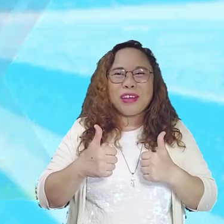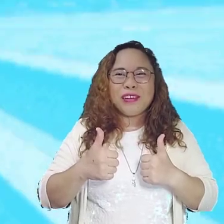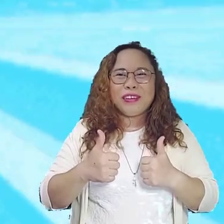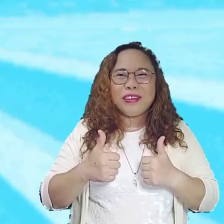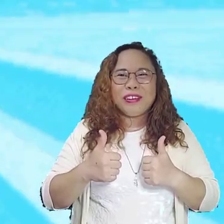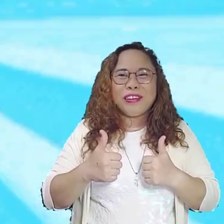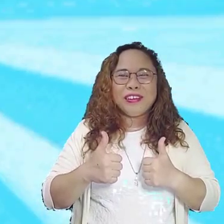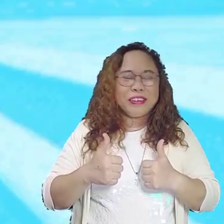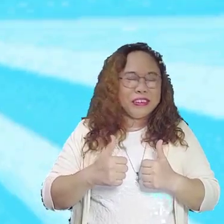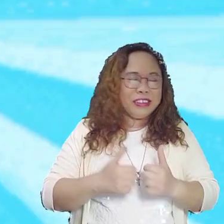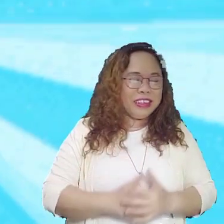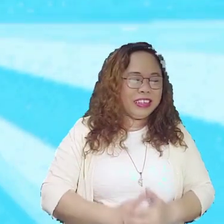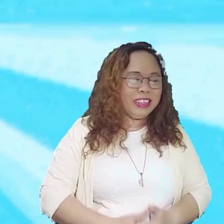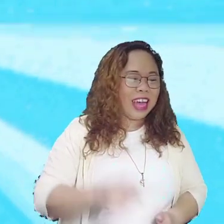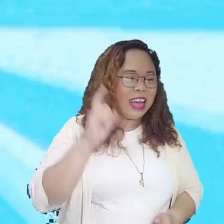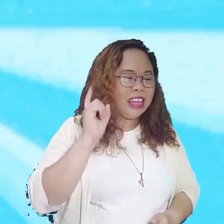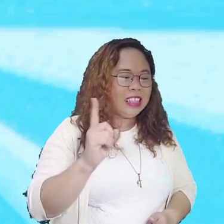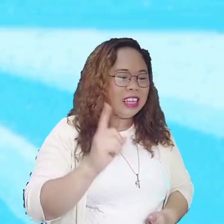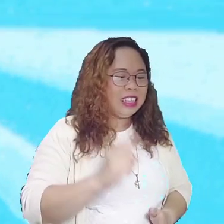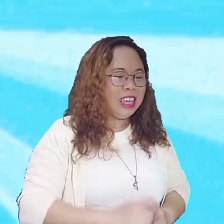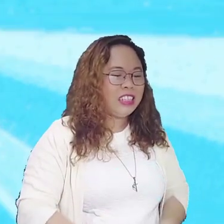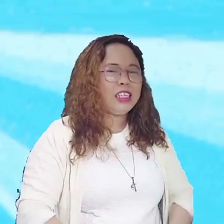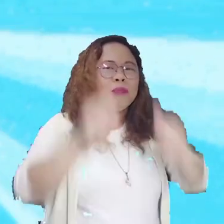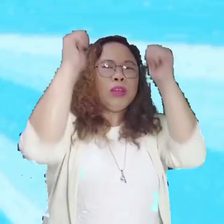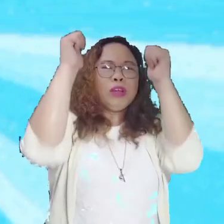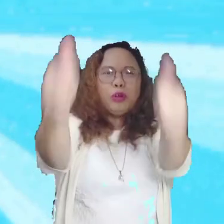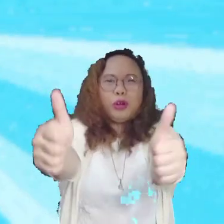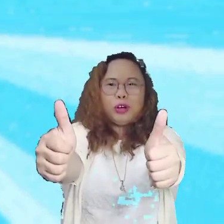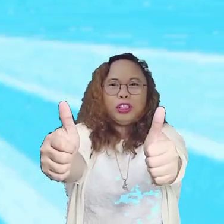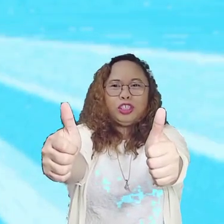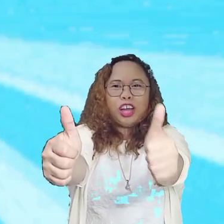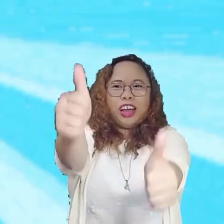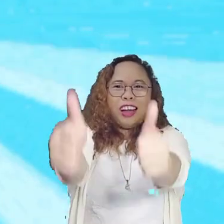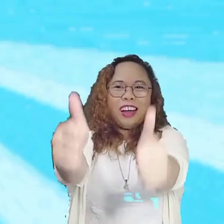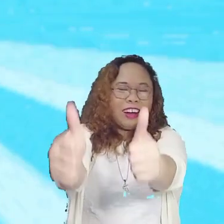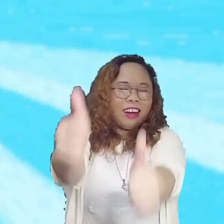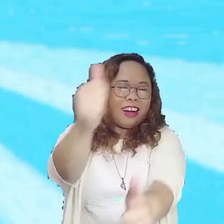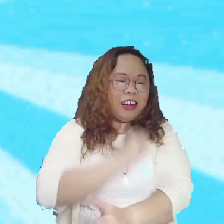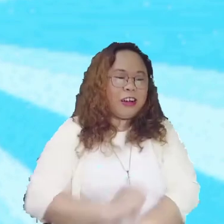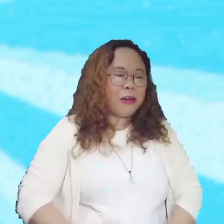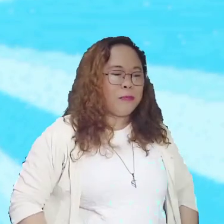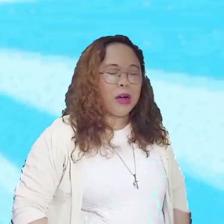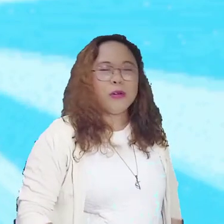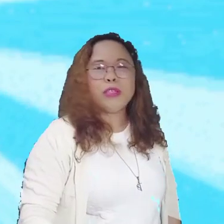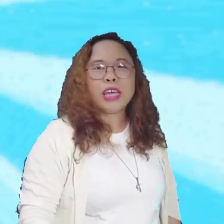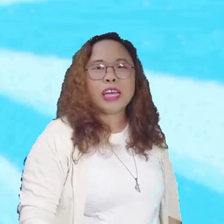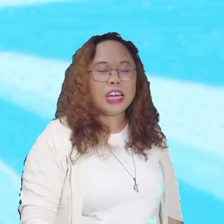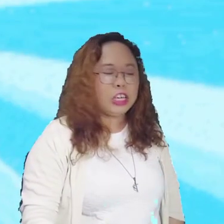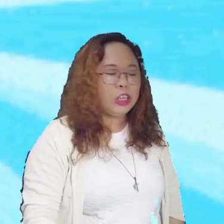very good dial kids good job